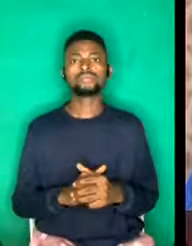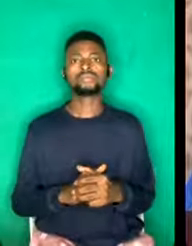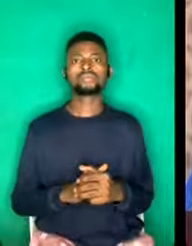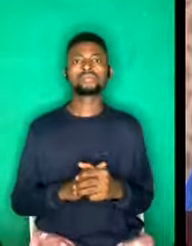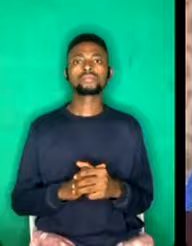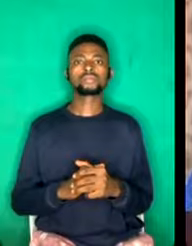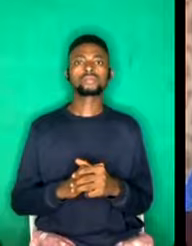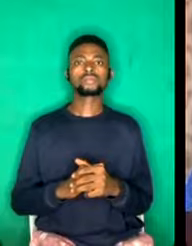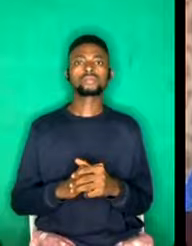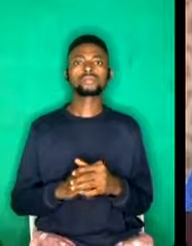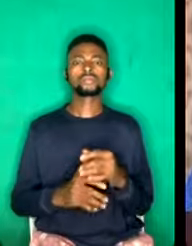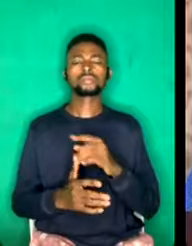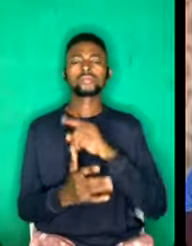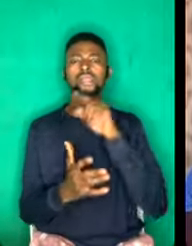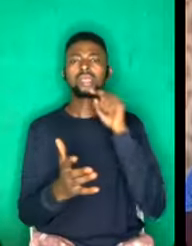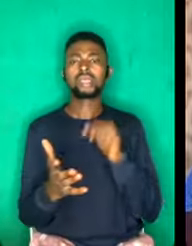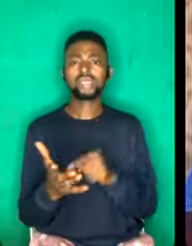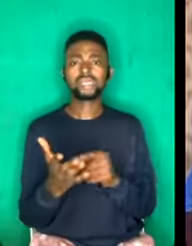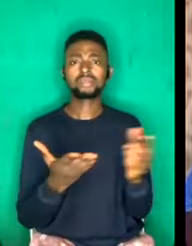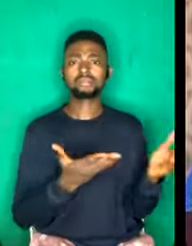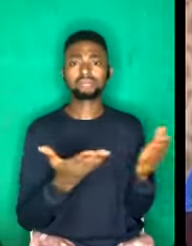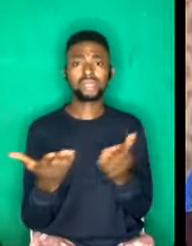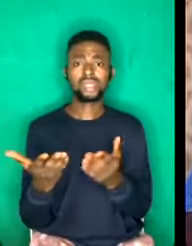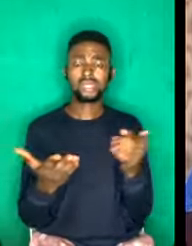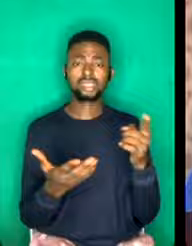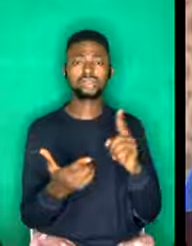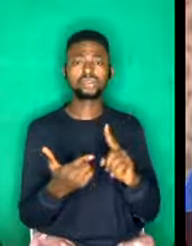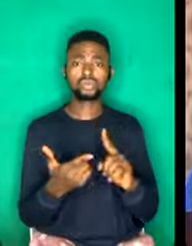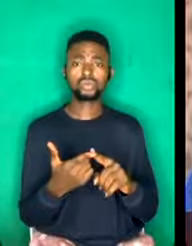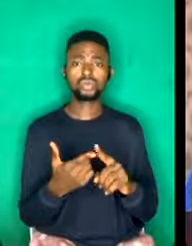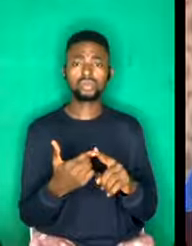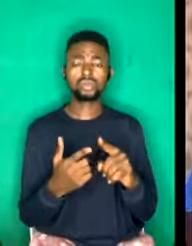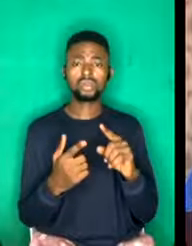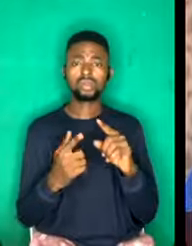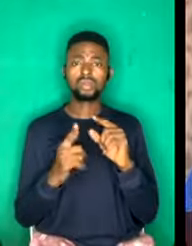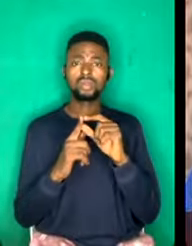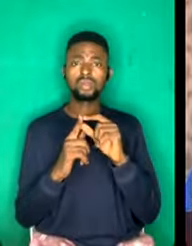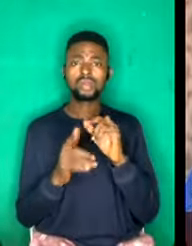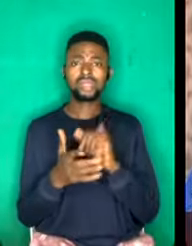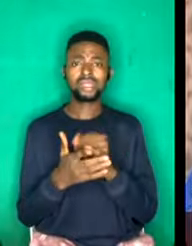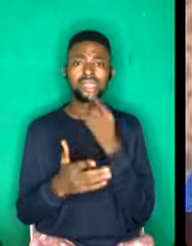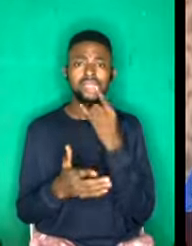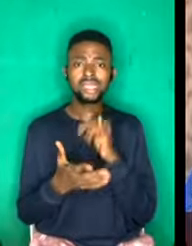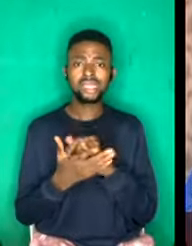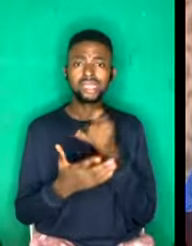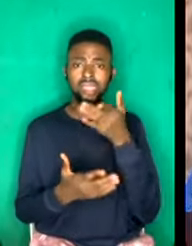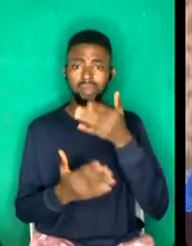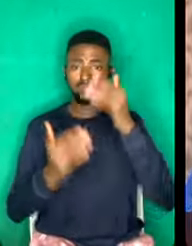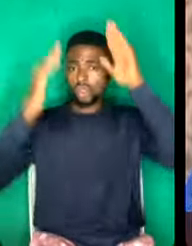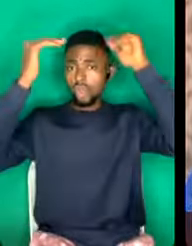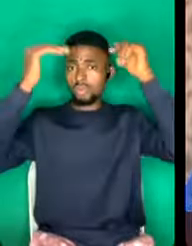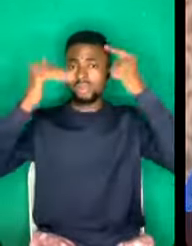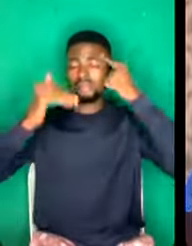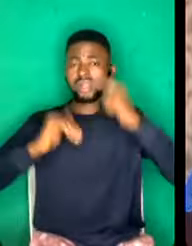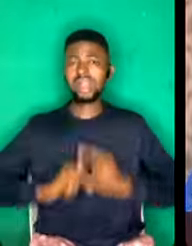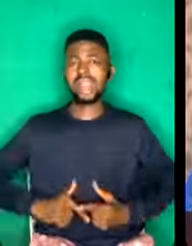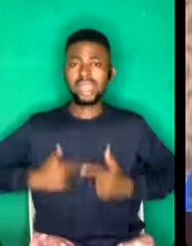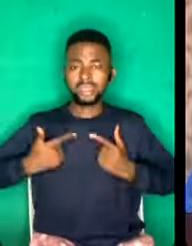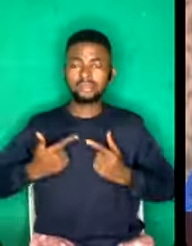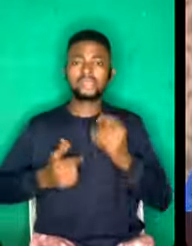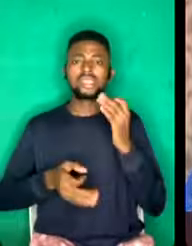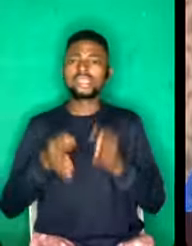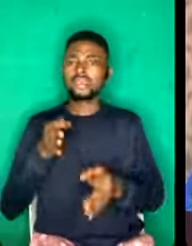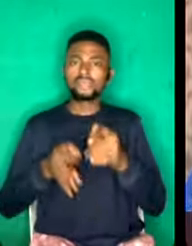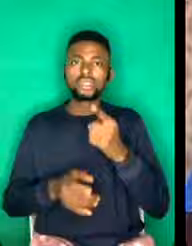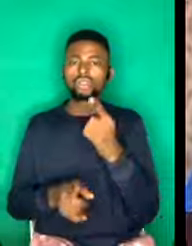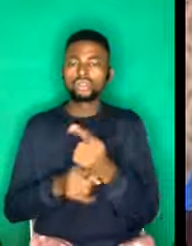This brings me to, this word that says there is hope for the living, right? In case you're just joining us, it is